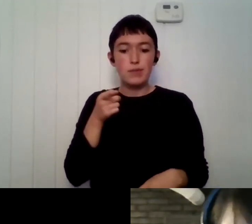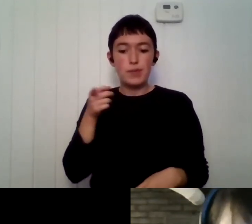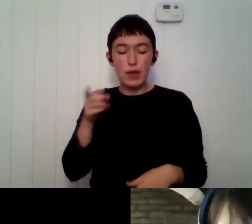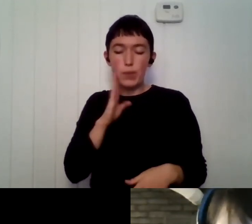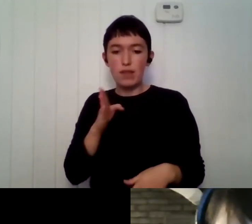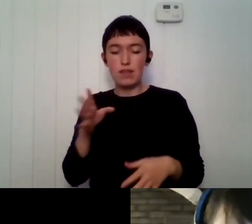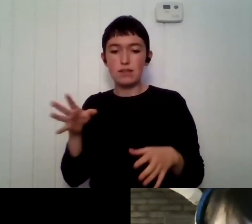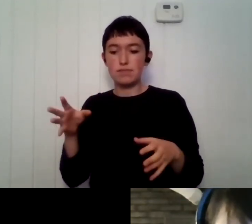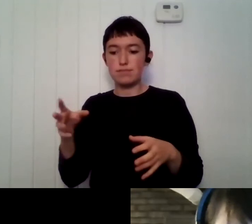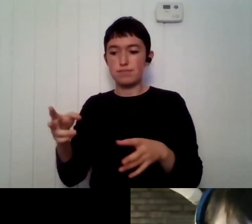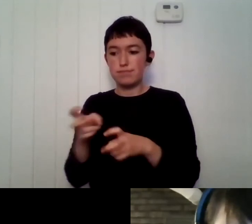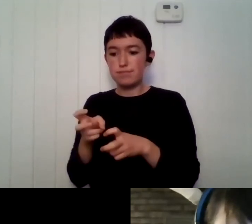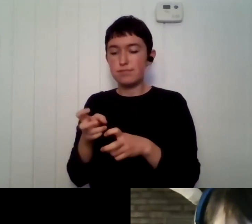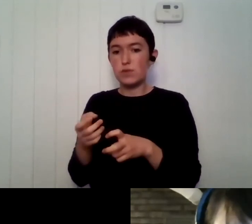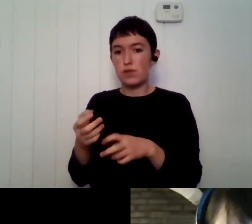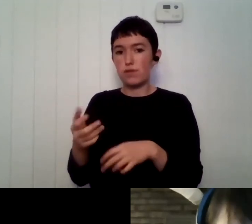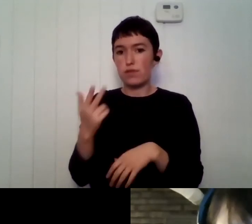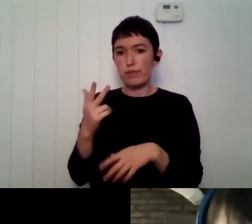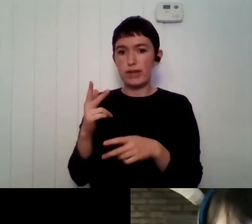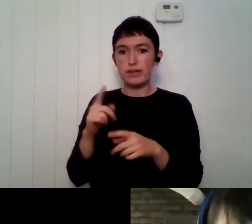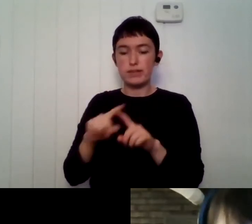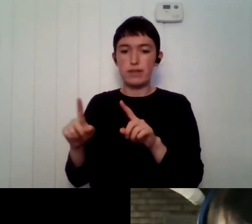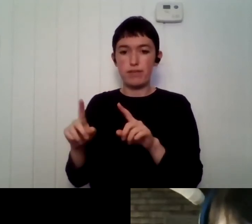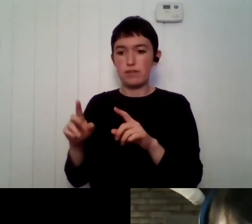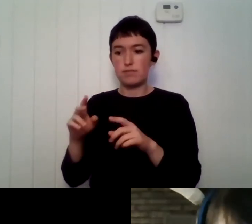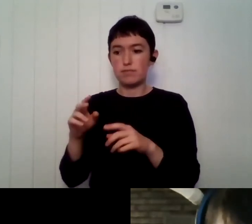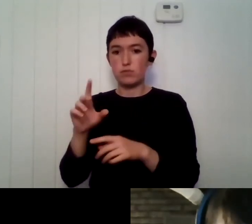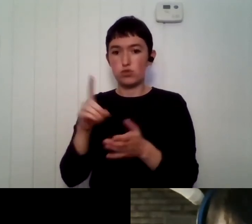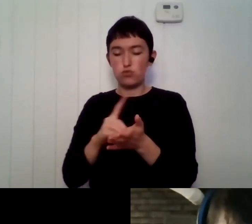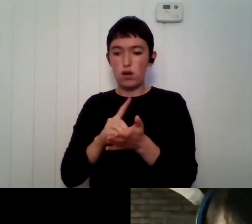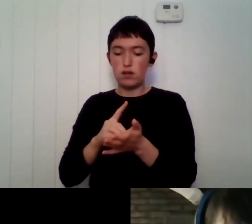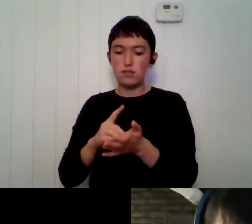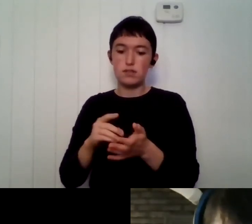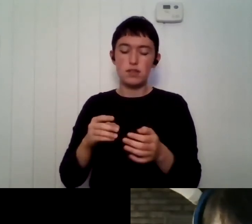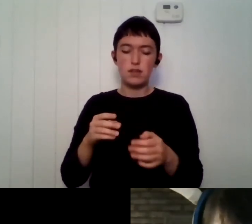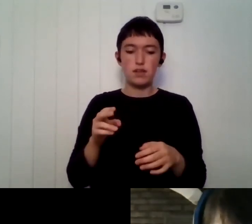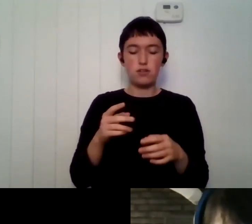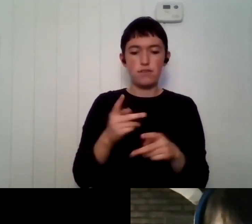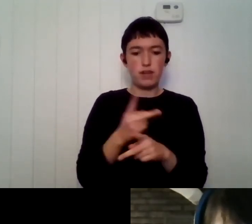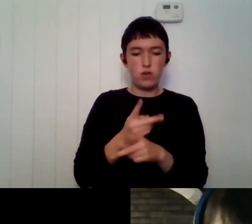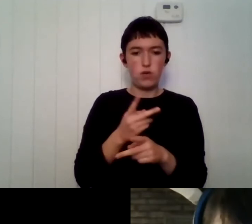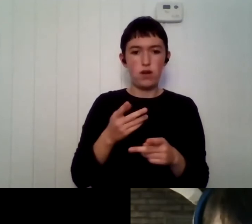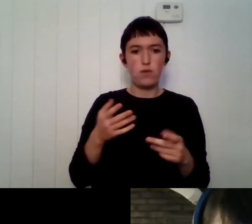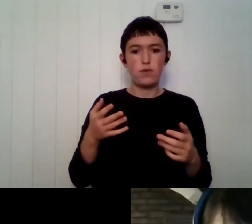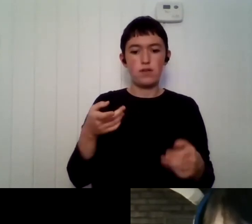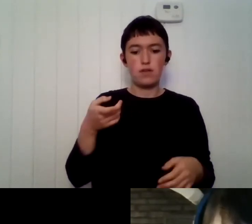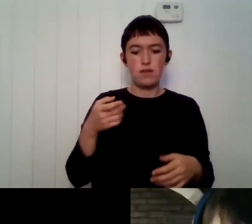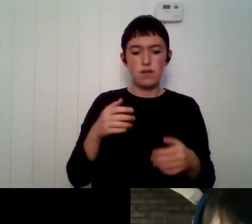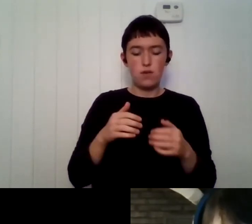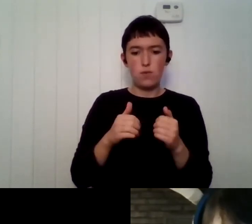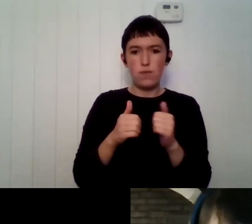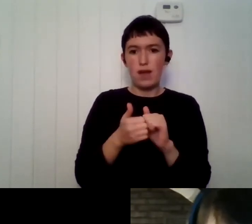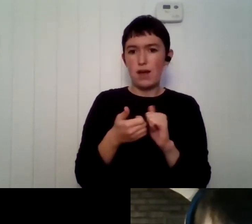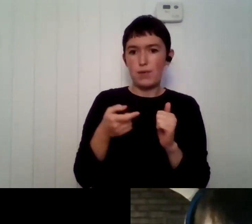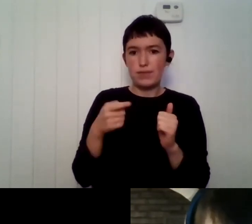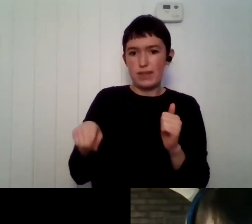which one binds the hardest, binds the fastest. And those videos are both funny to watch, because it's funny to think